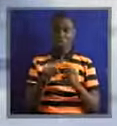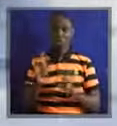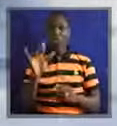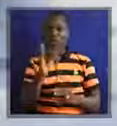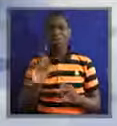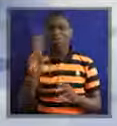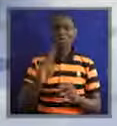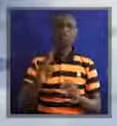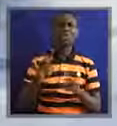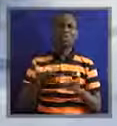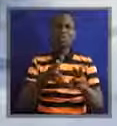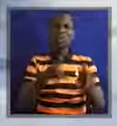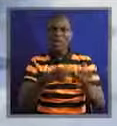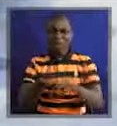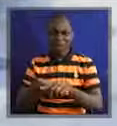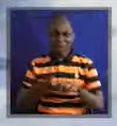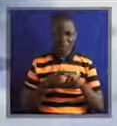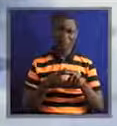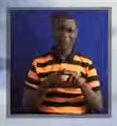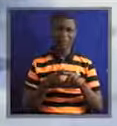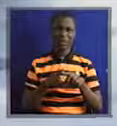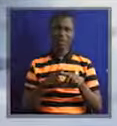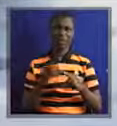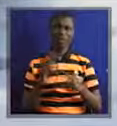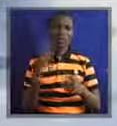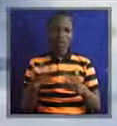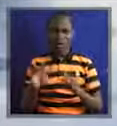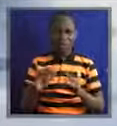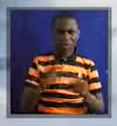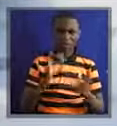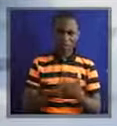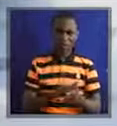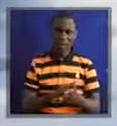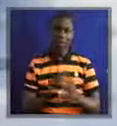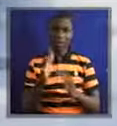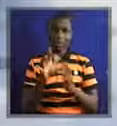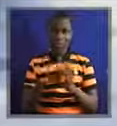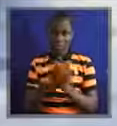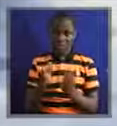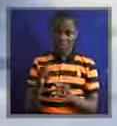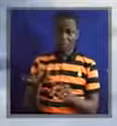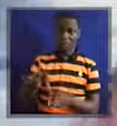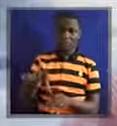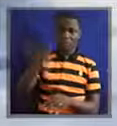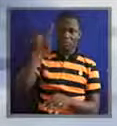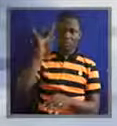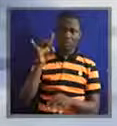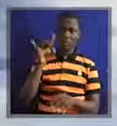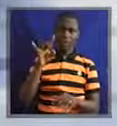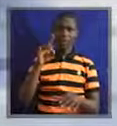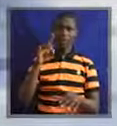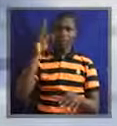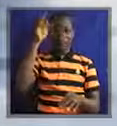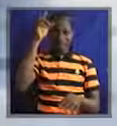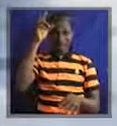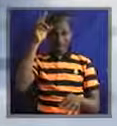so na emu de waye ne se okofa bible okotu bible ba bi kakra na omo ne fo no de ne de no aba be ka ho